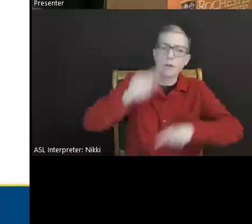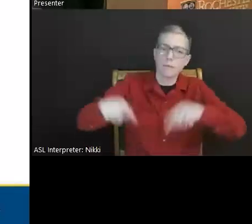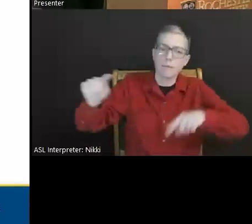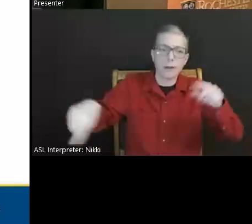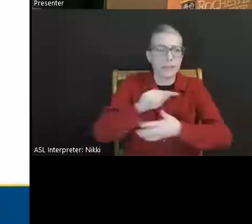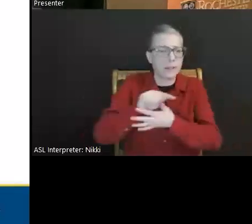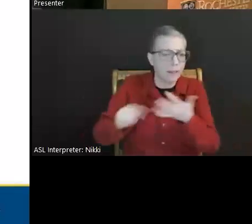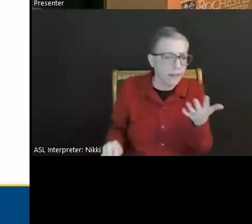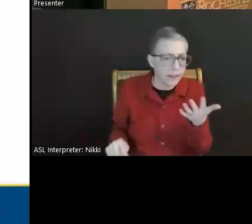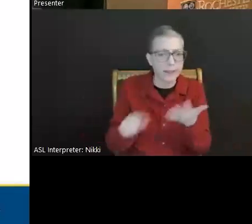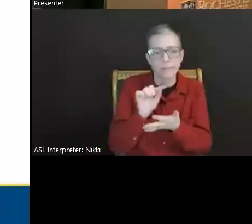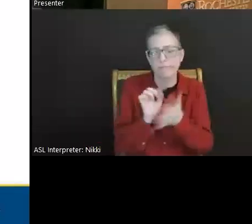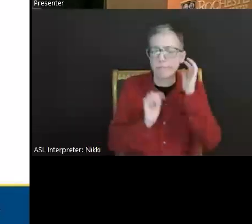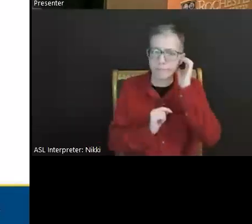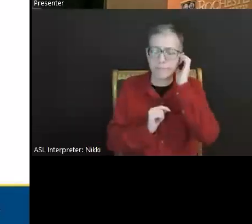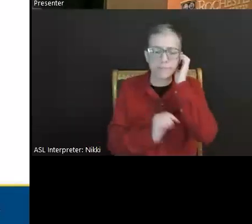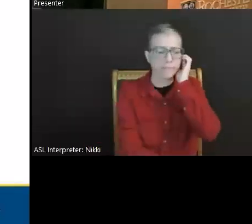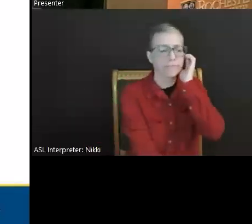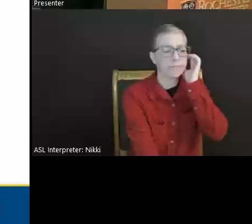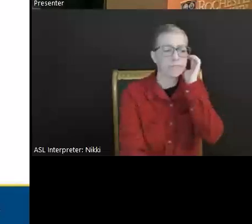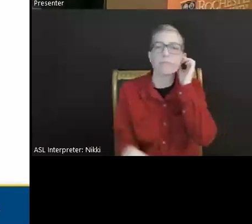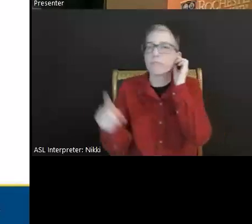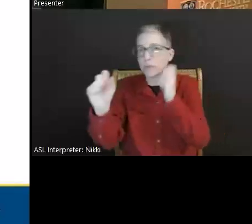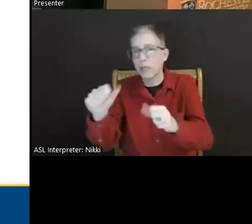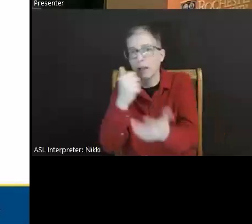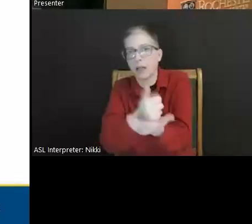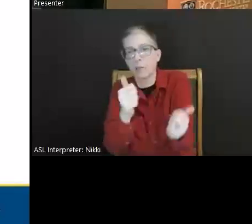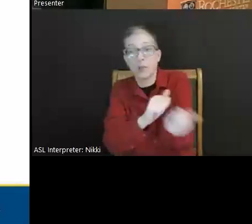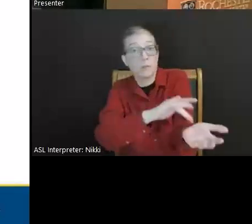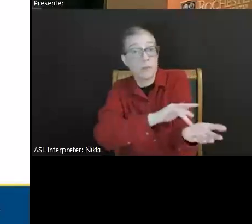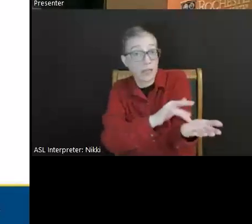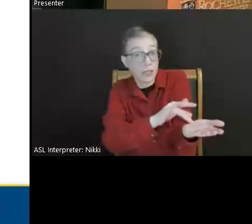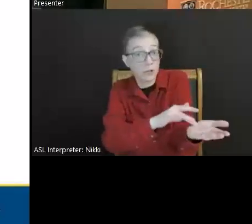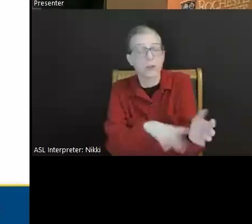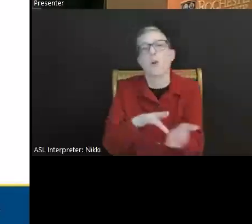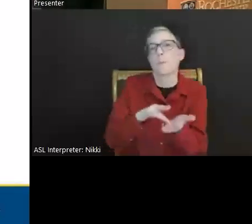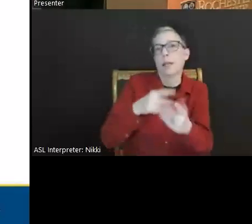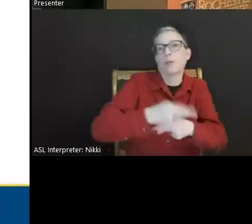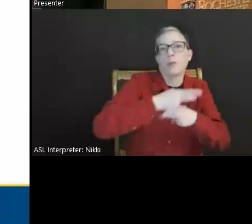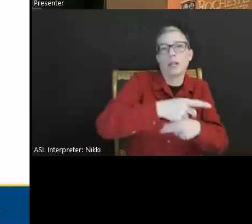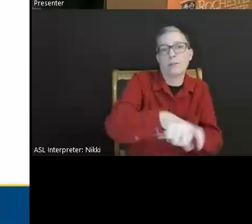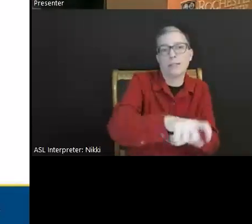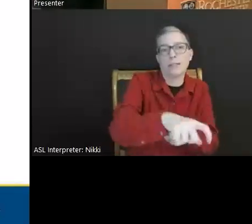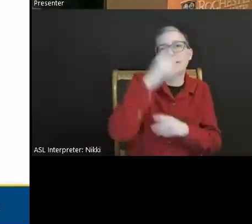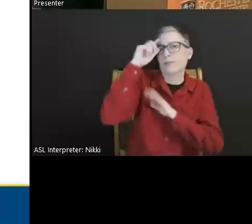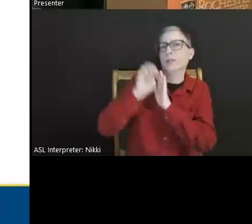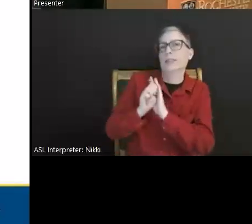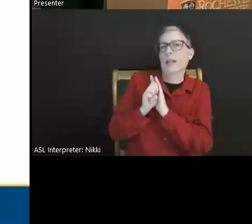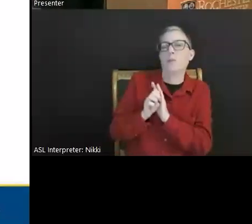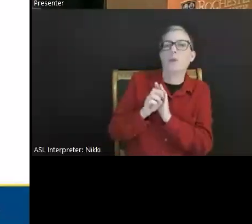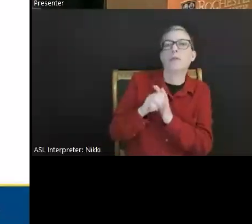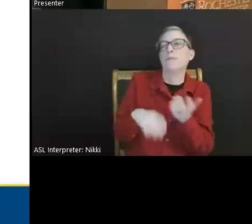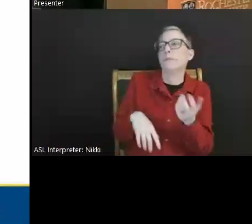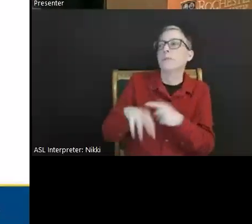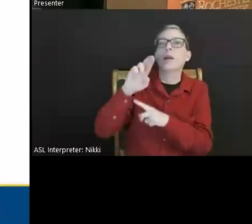coordination with medical agencies. She can assist with medication or medical care needs, such as pharmacy changes, medication